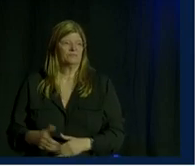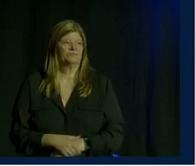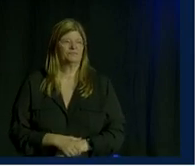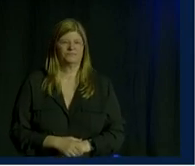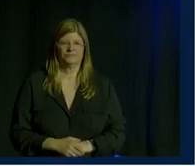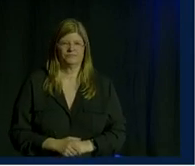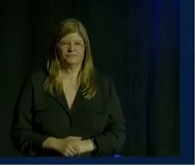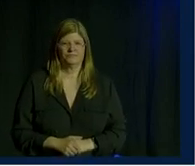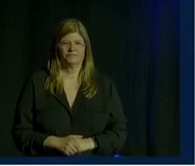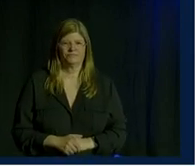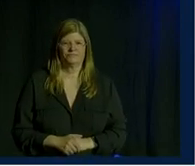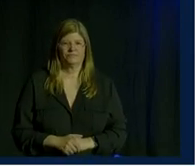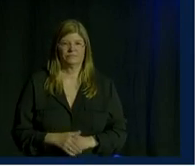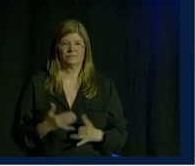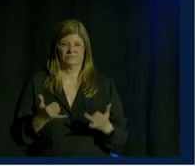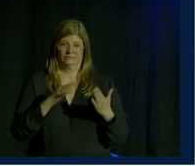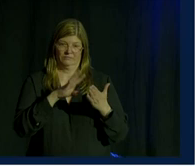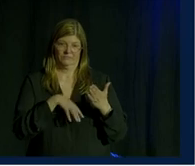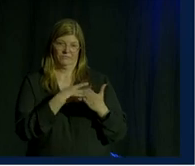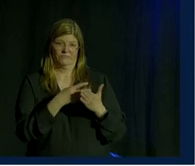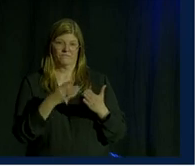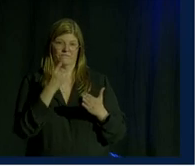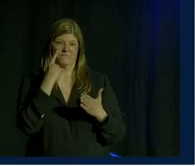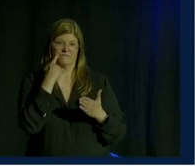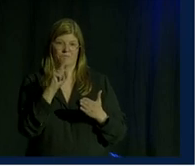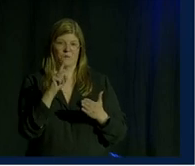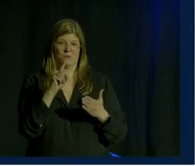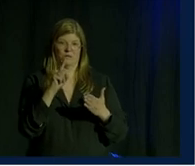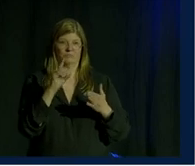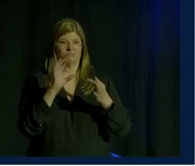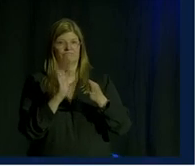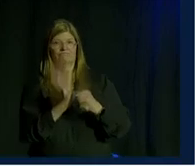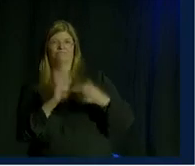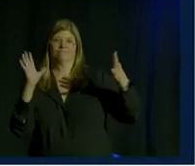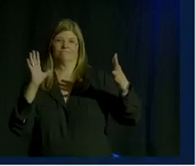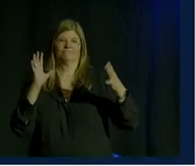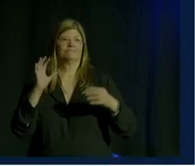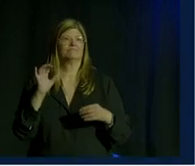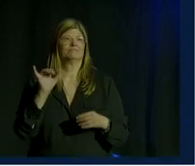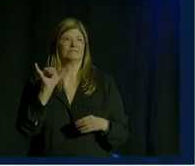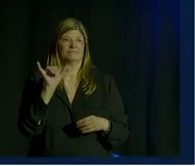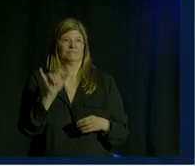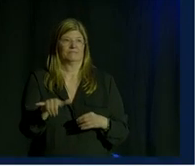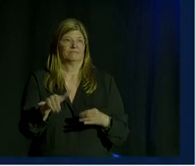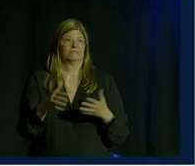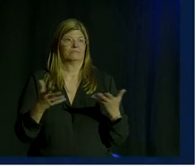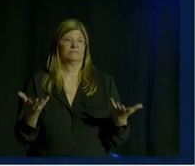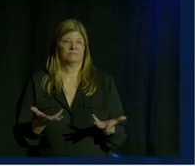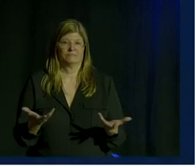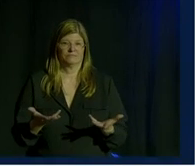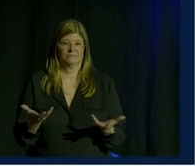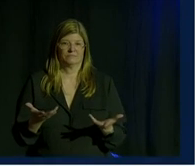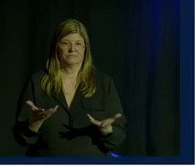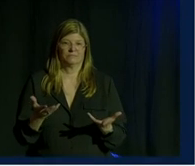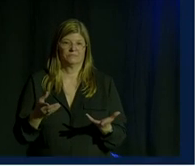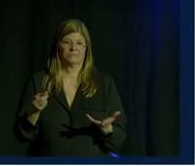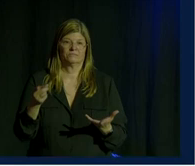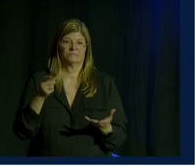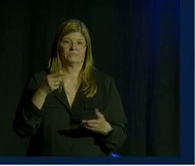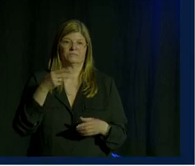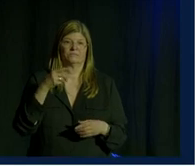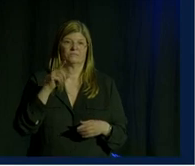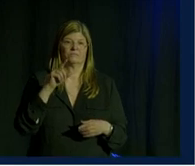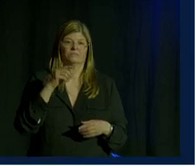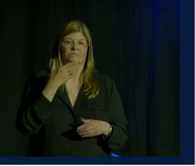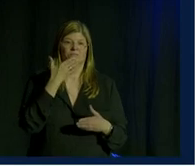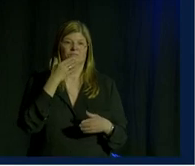to be released today. Next up, we have 1234 Good Hope Road Southeast. Also in Ward 8, at the